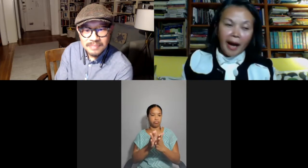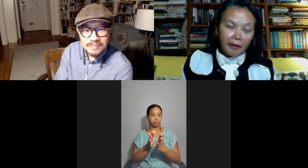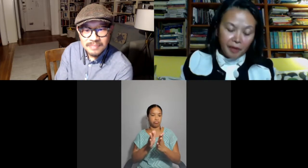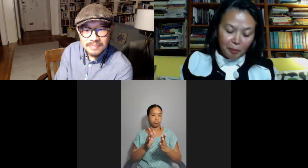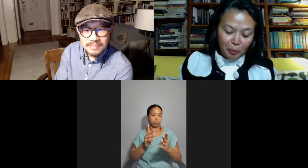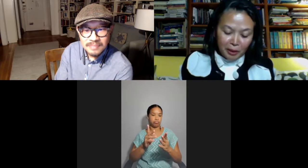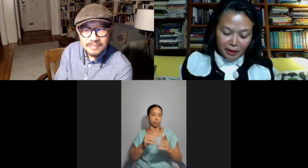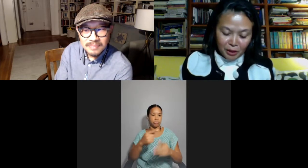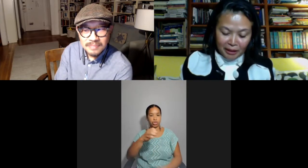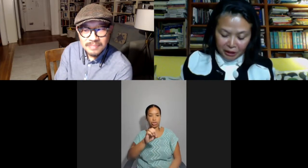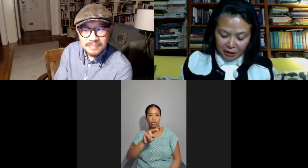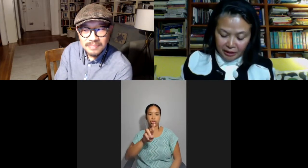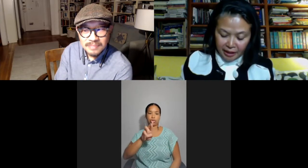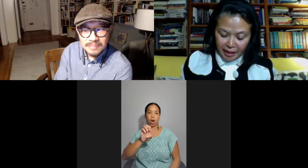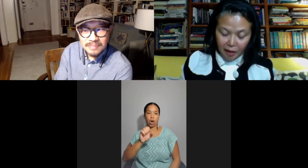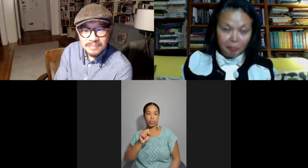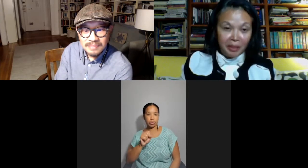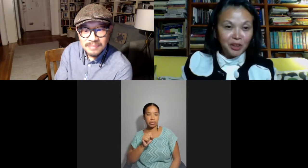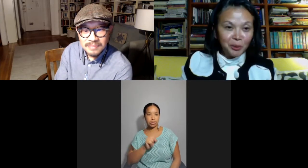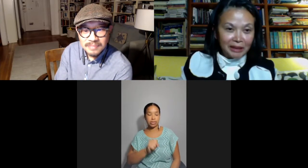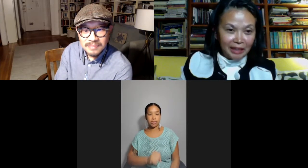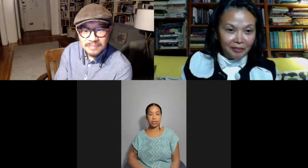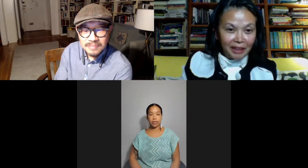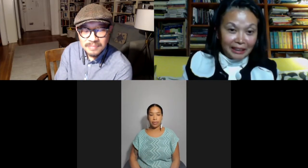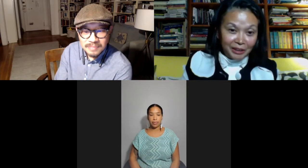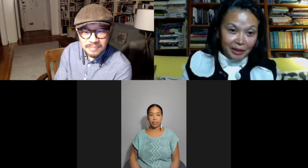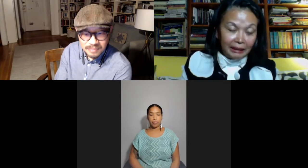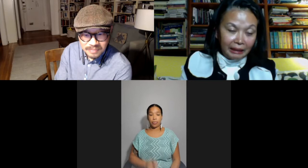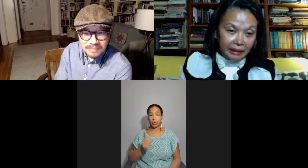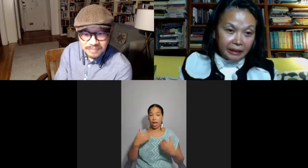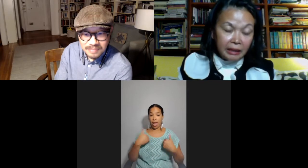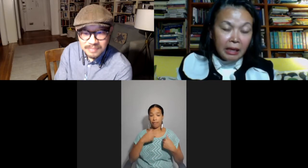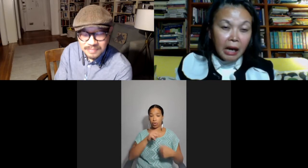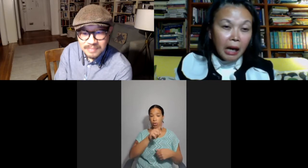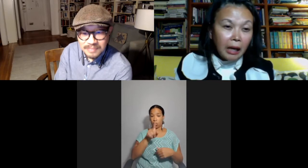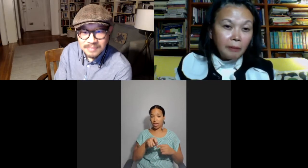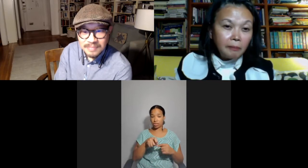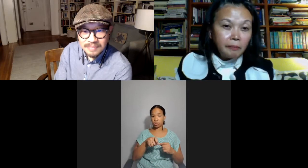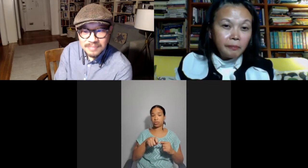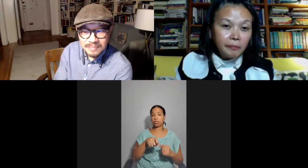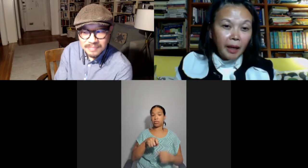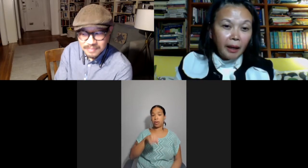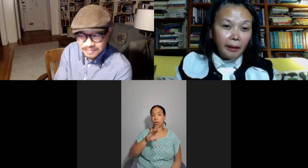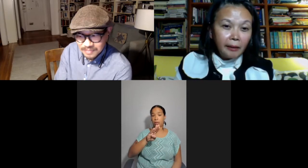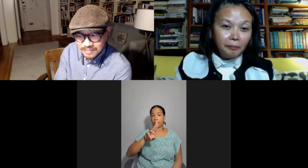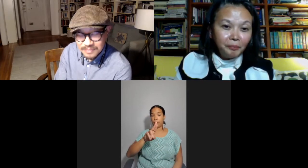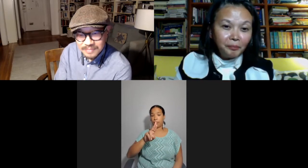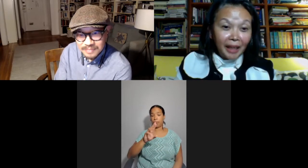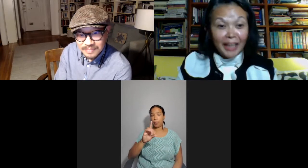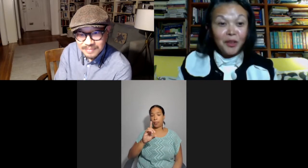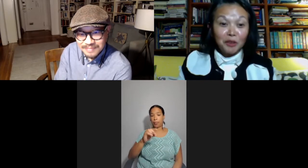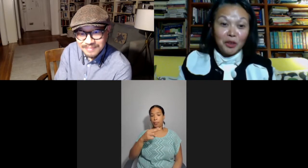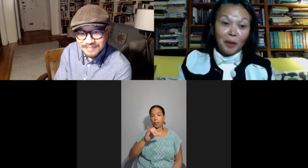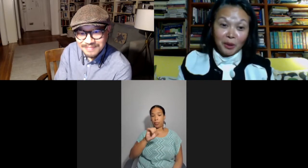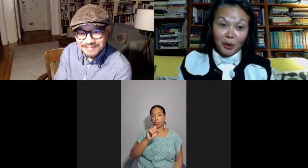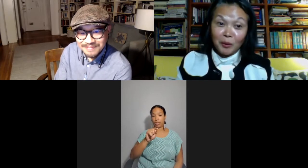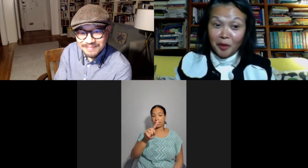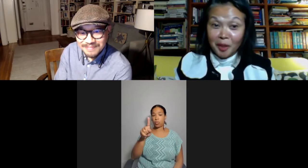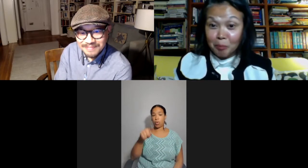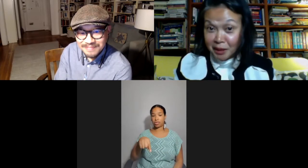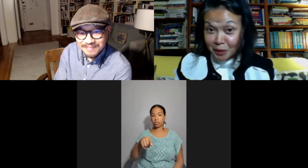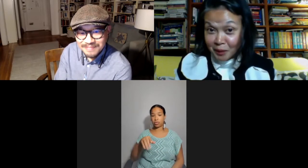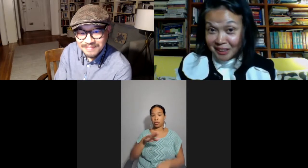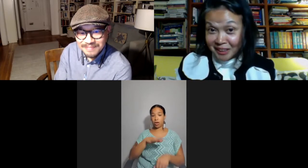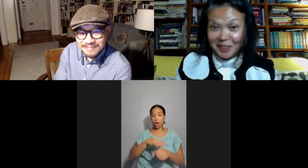you have the Buddhist question there on page 27. I'll get to that later. And I don't know, do you want to go